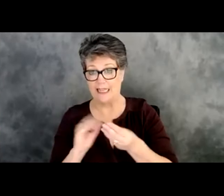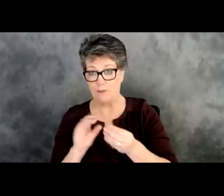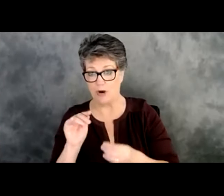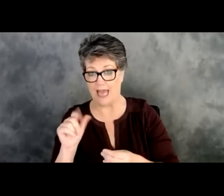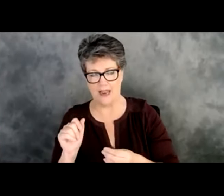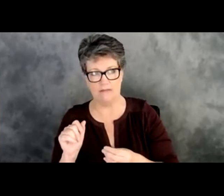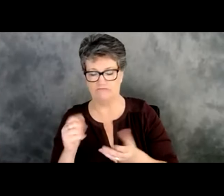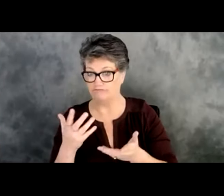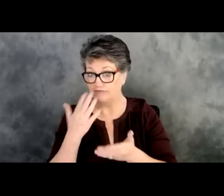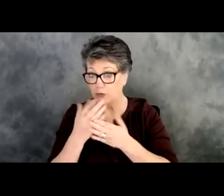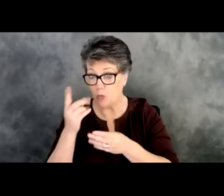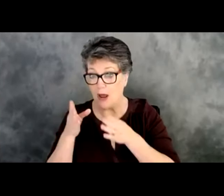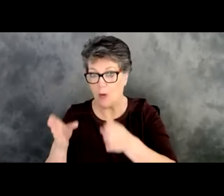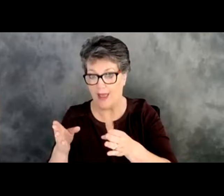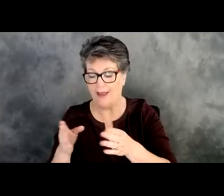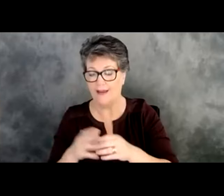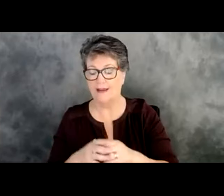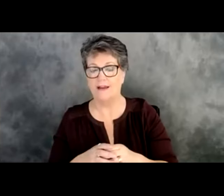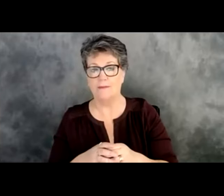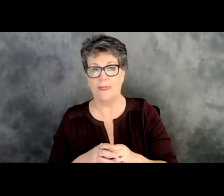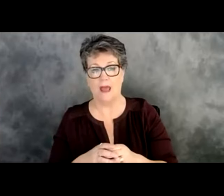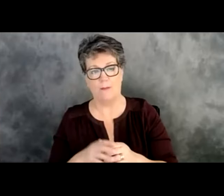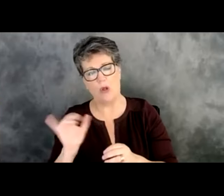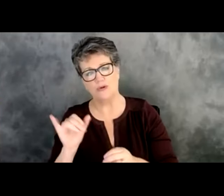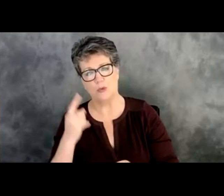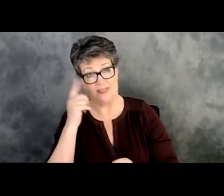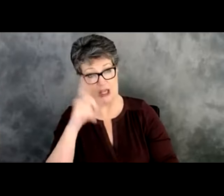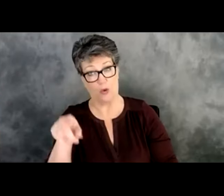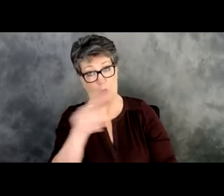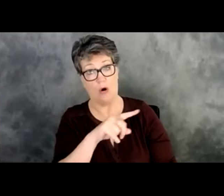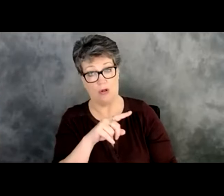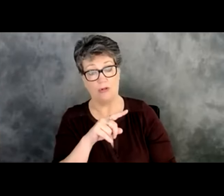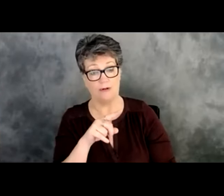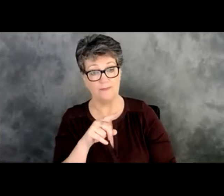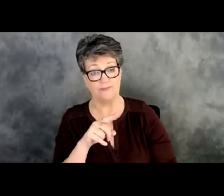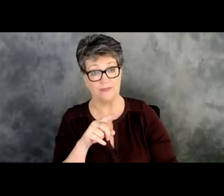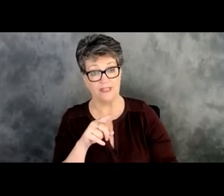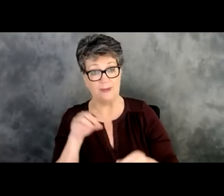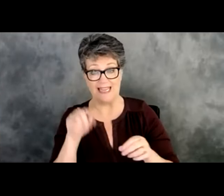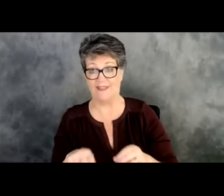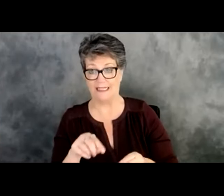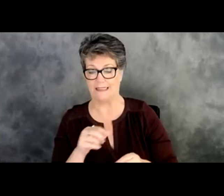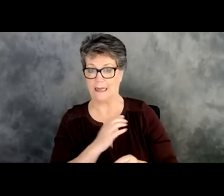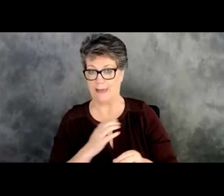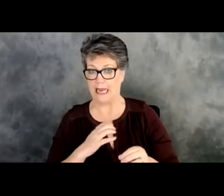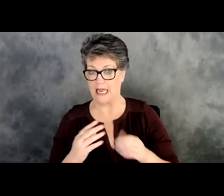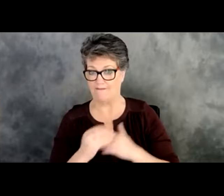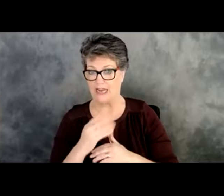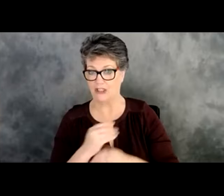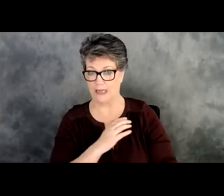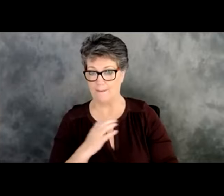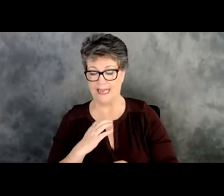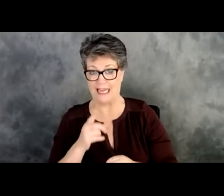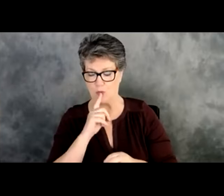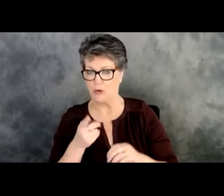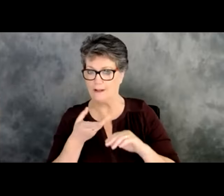it. But I also think that, you know, you all as being on this commission are able to really